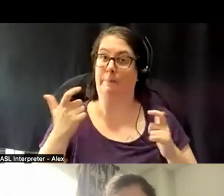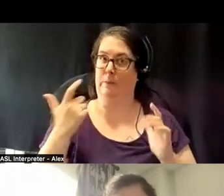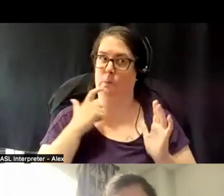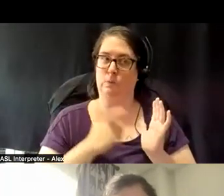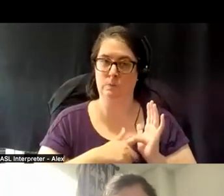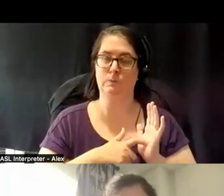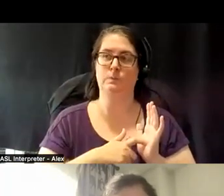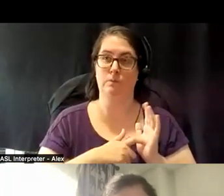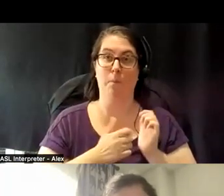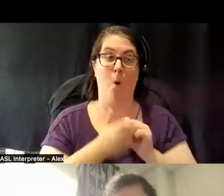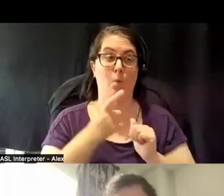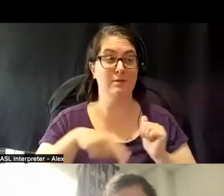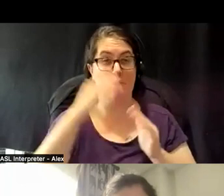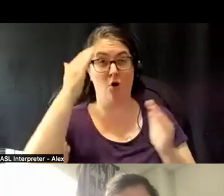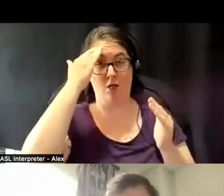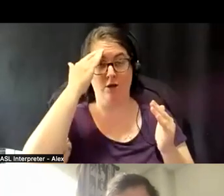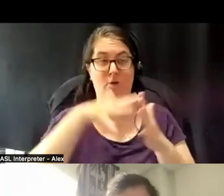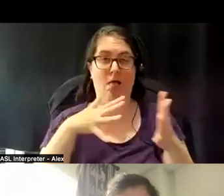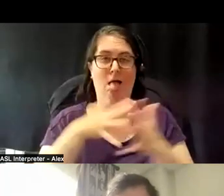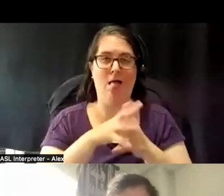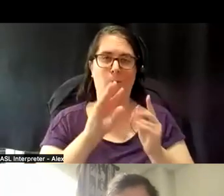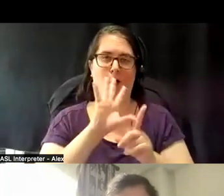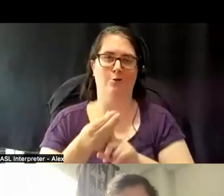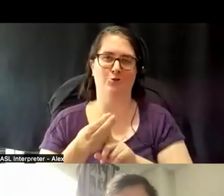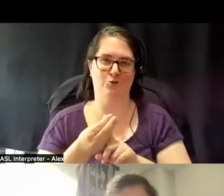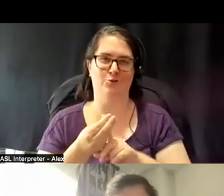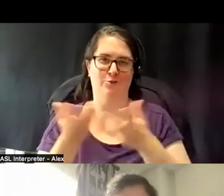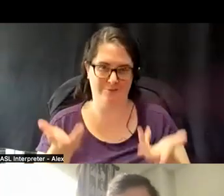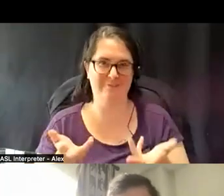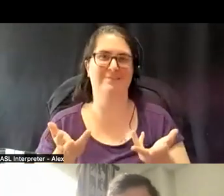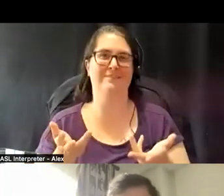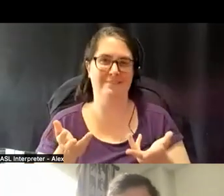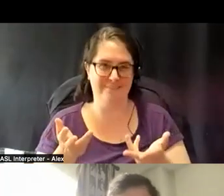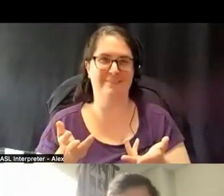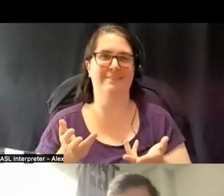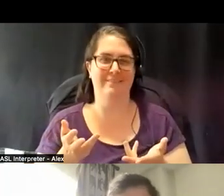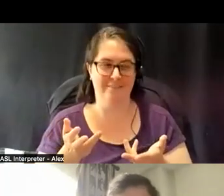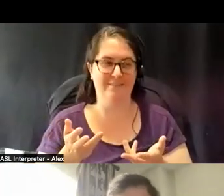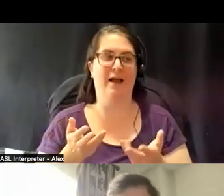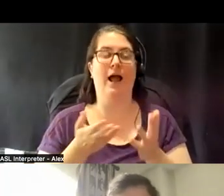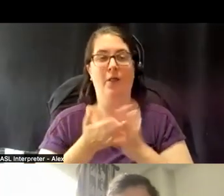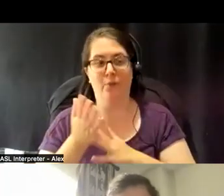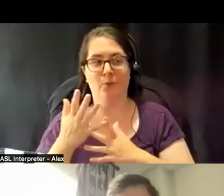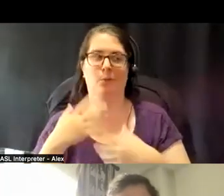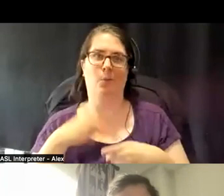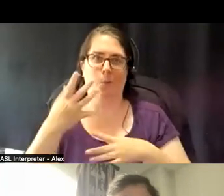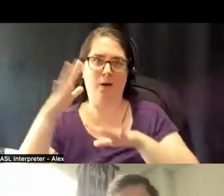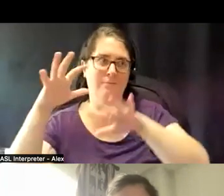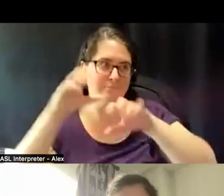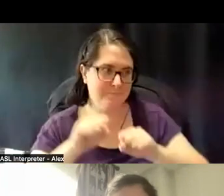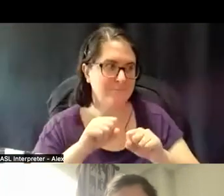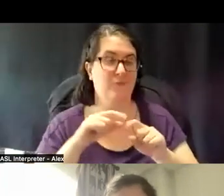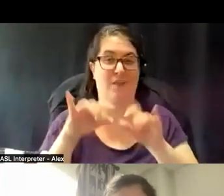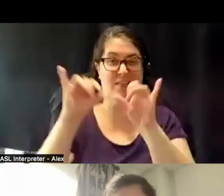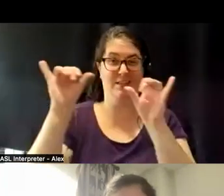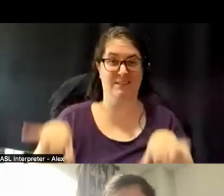lot of our knowledge has sort of been coded into culture, right? You know, through the process of colonization, so much of our systems